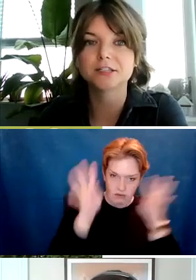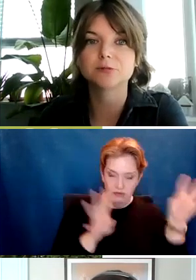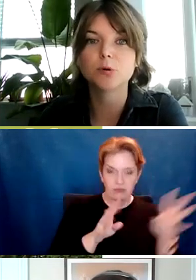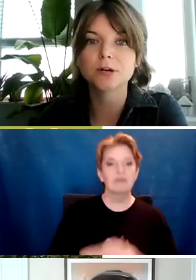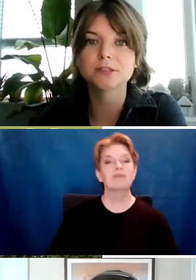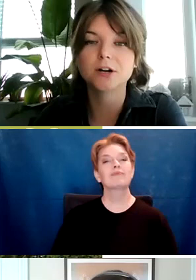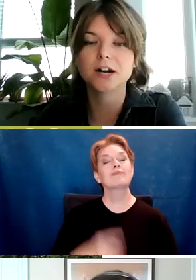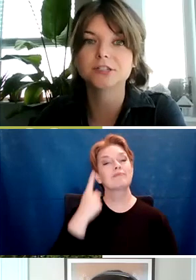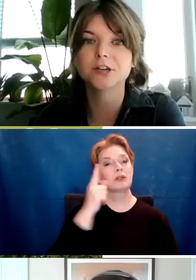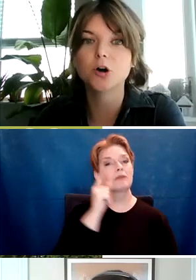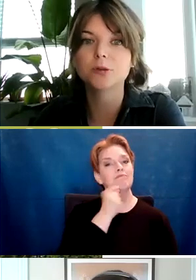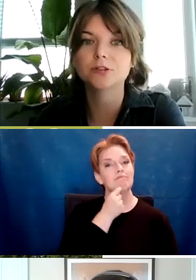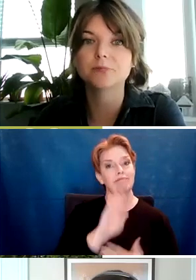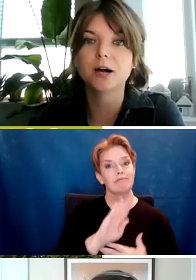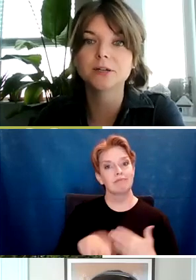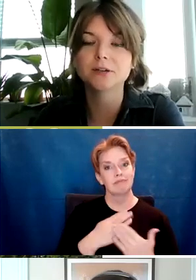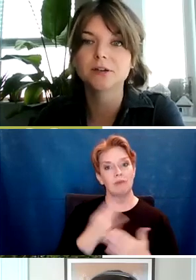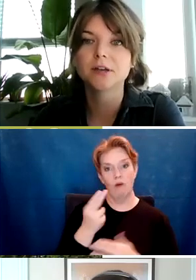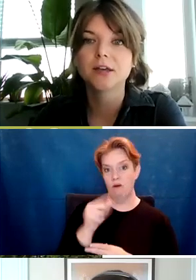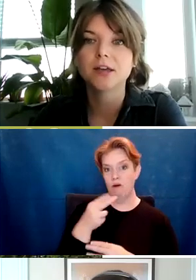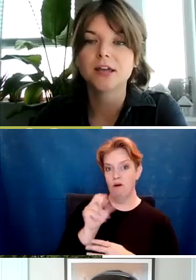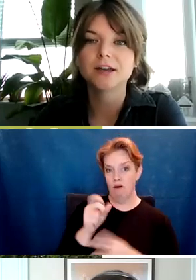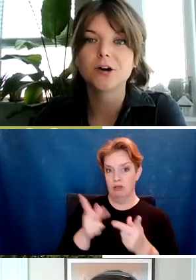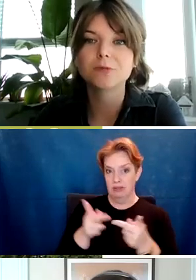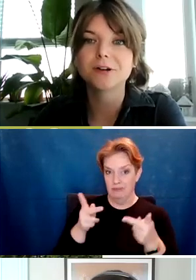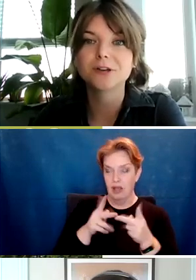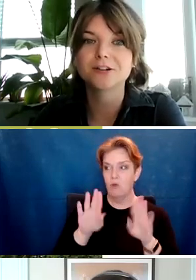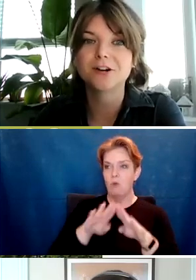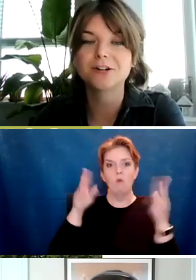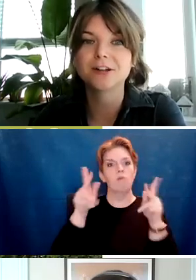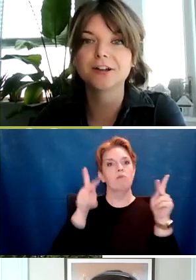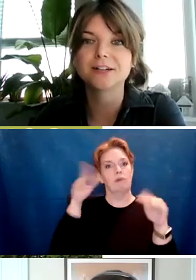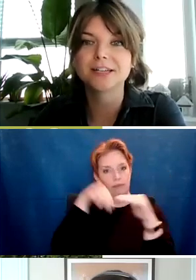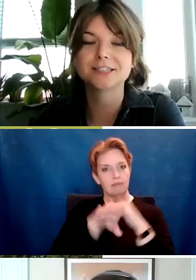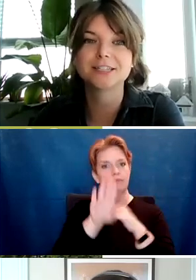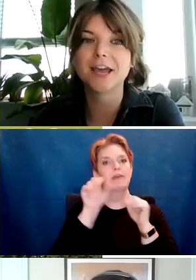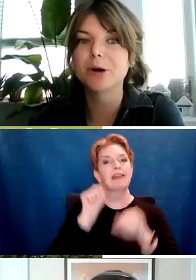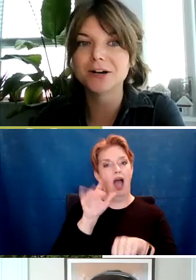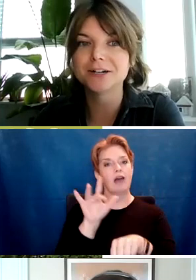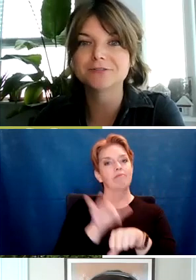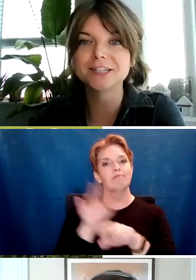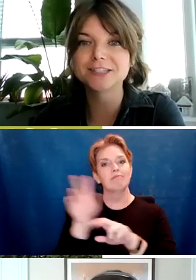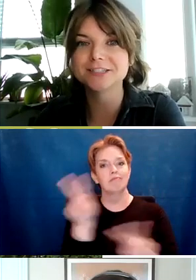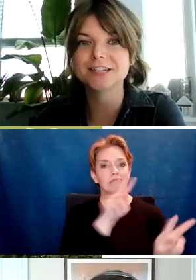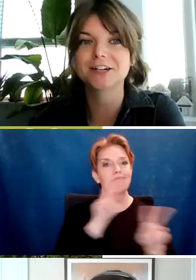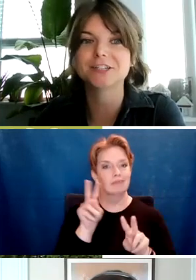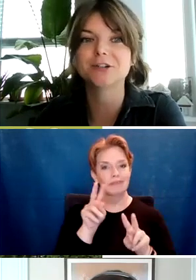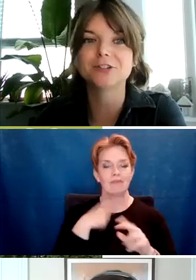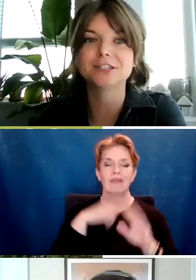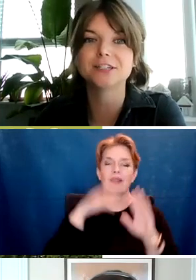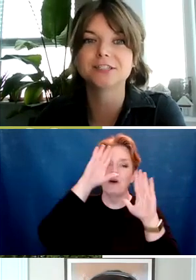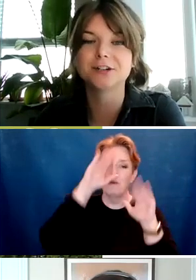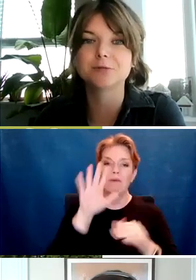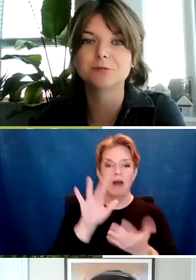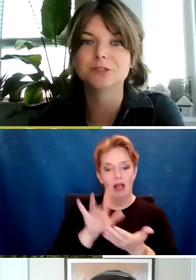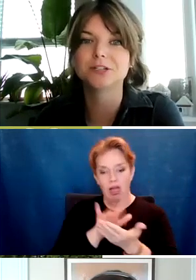sites that it supports are actually open to the public. And I hope that we can all escape our devices and actually go